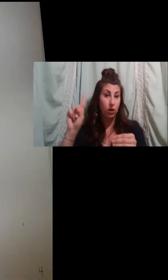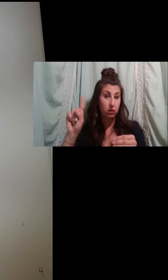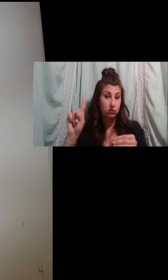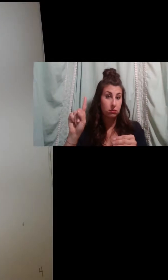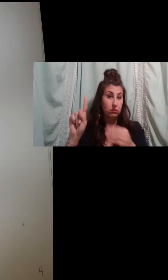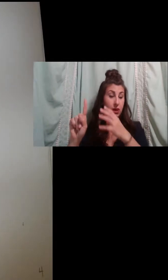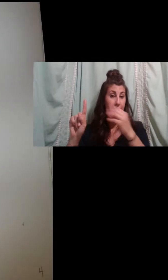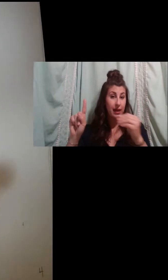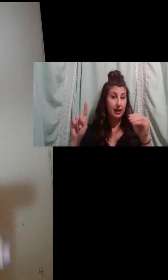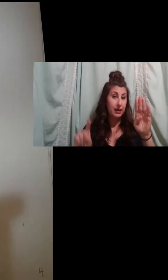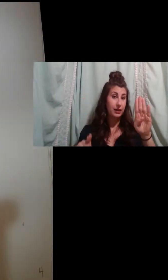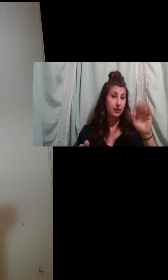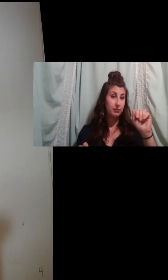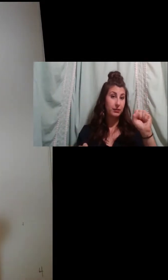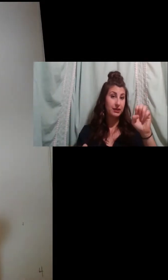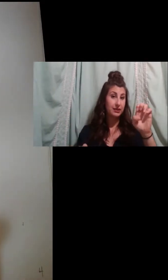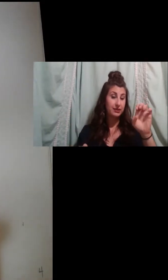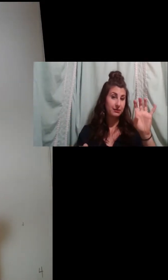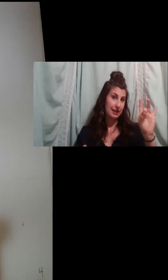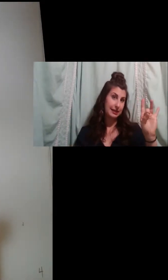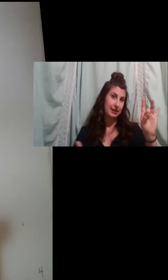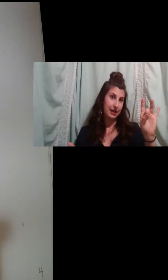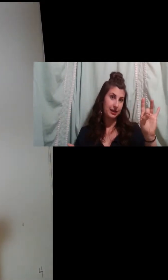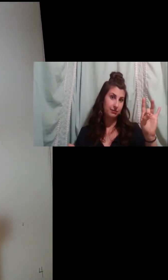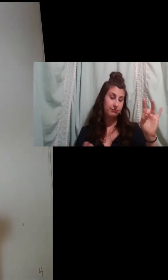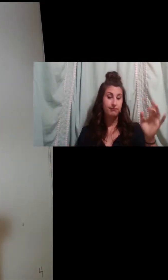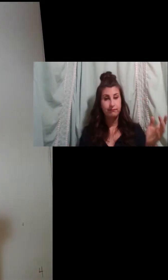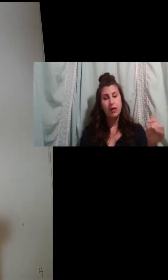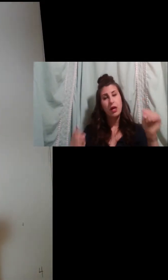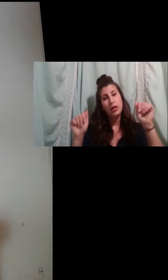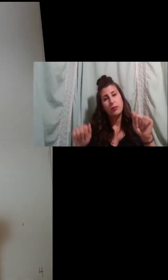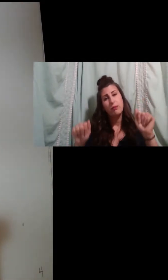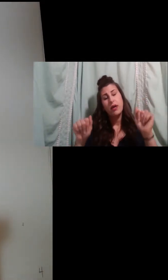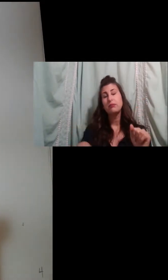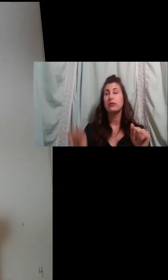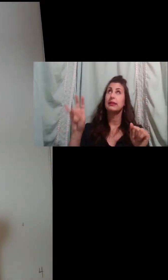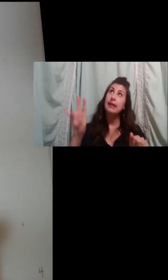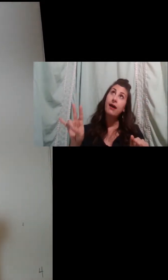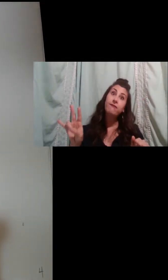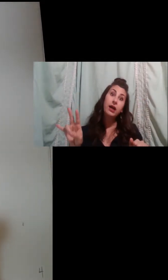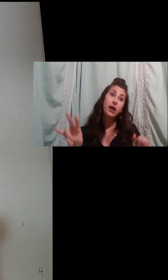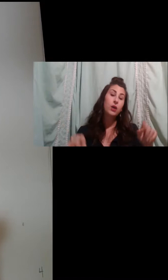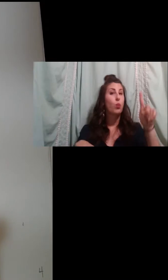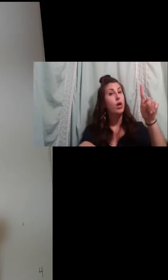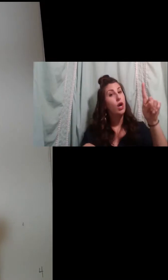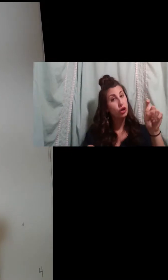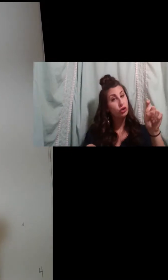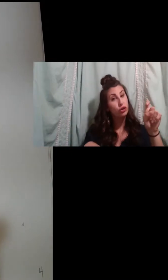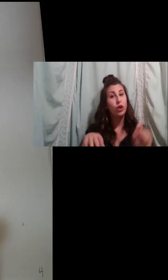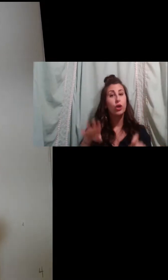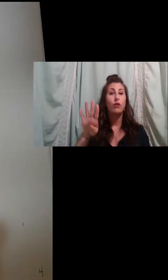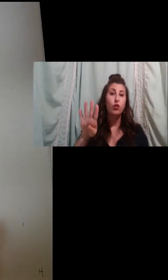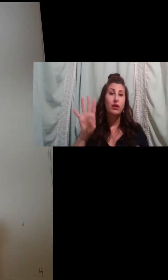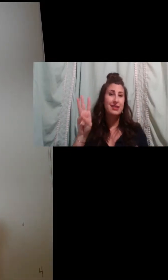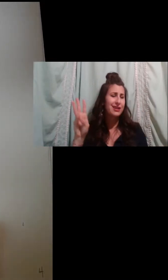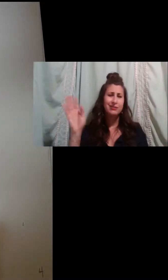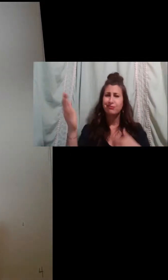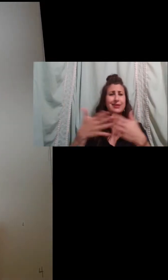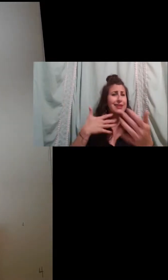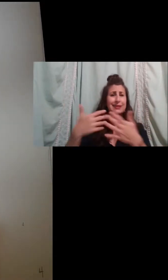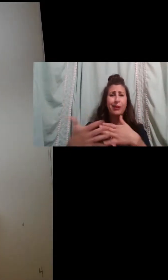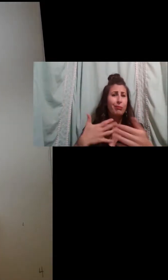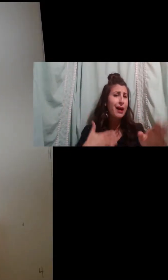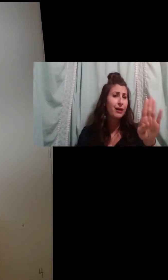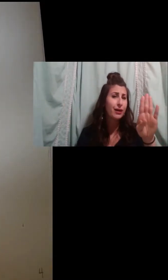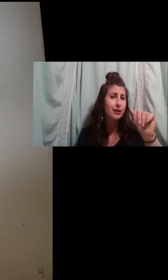1. And the base here is 8. Coincidentally, it could be 7, it could be 100, it could be 46. It